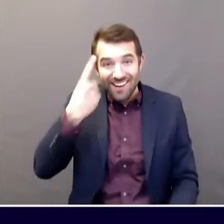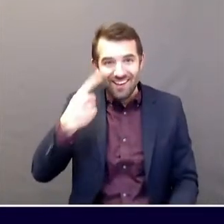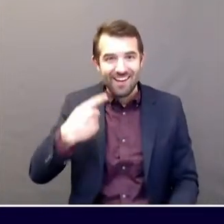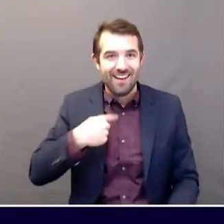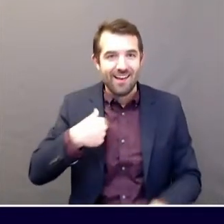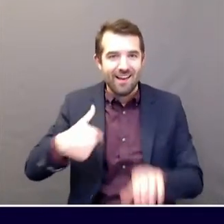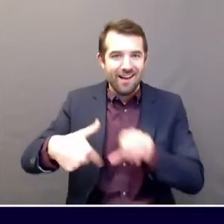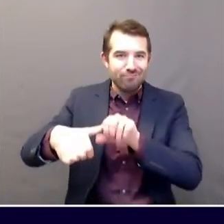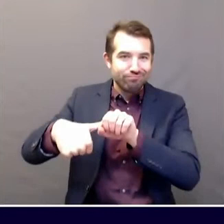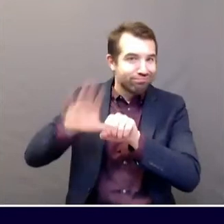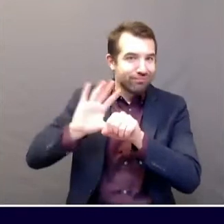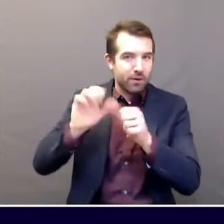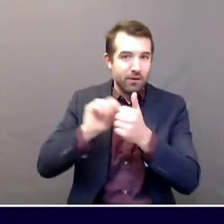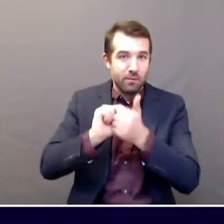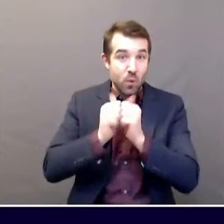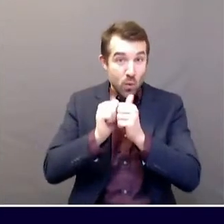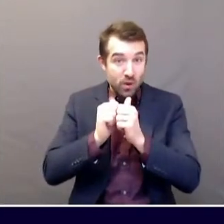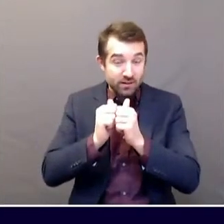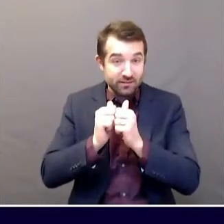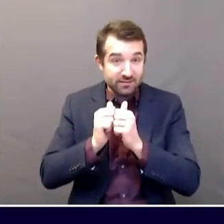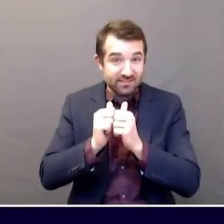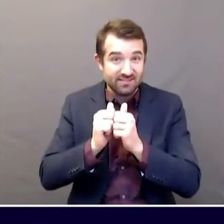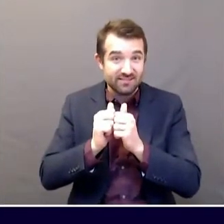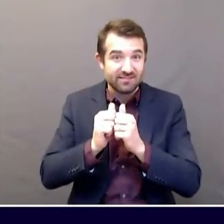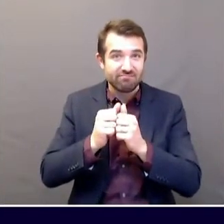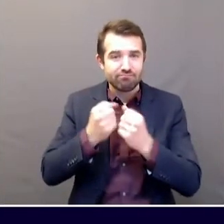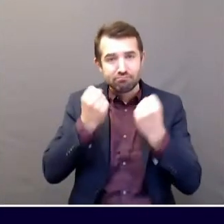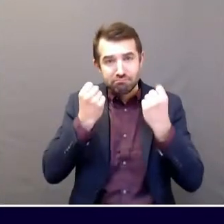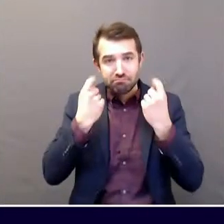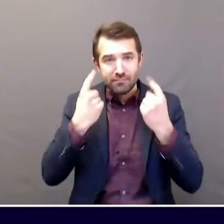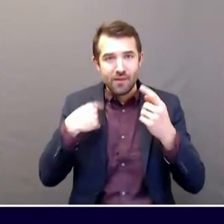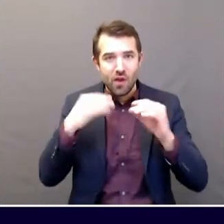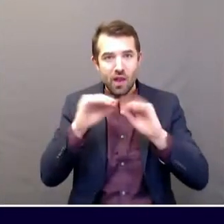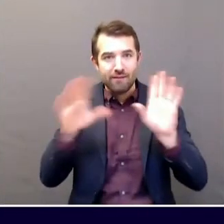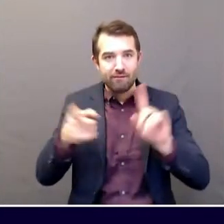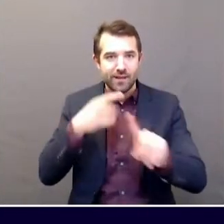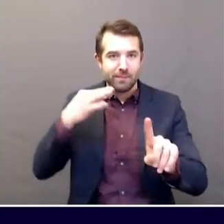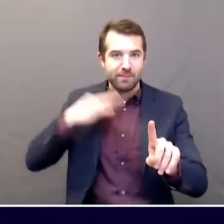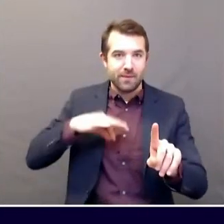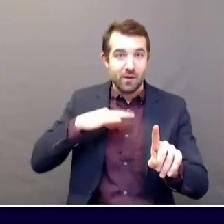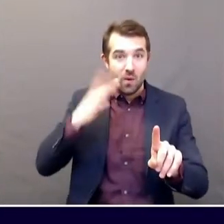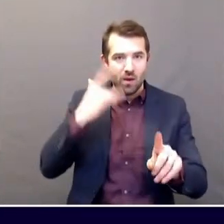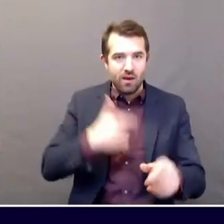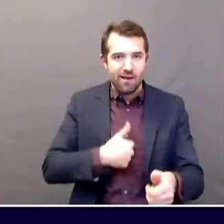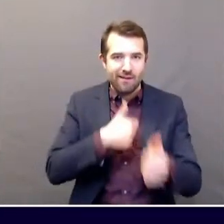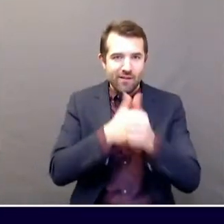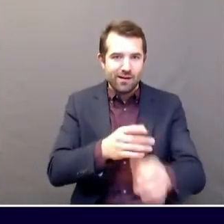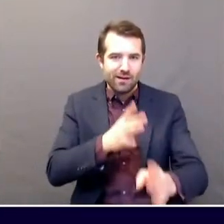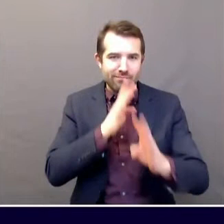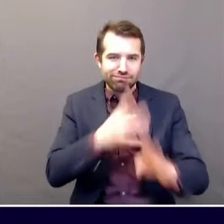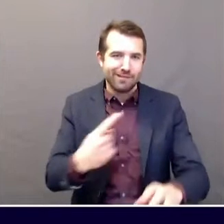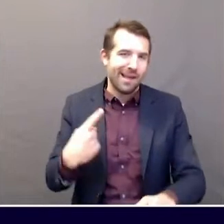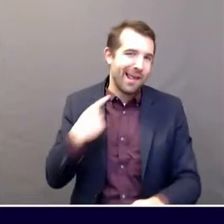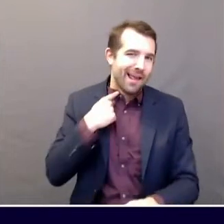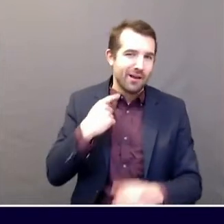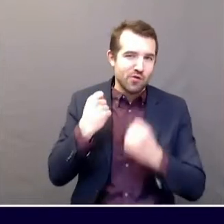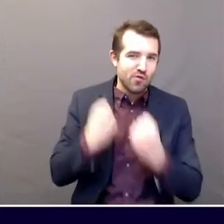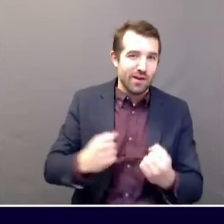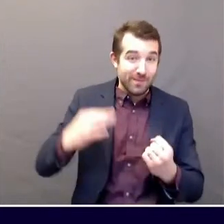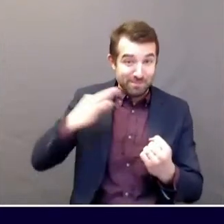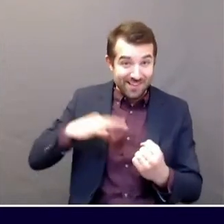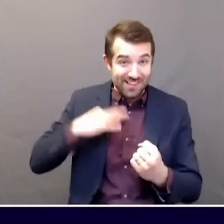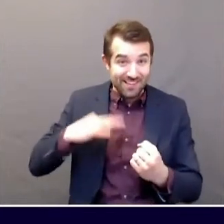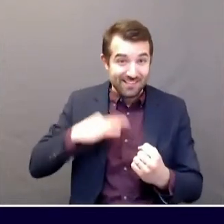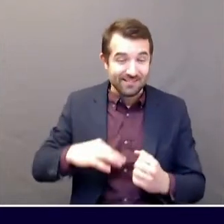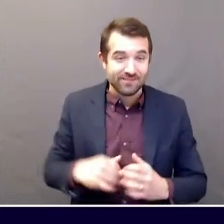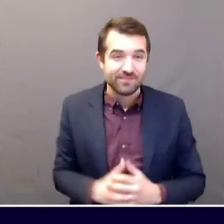we welcomed you when you got here. We welcome you now and every day. We are thankful for you. He's not from Maine. He's from a little town